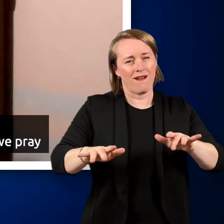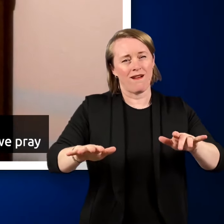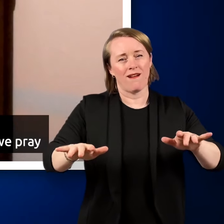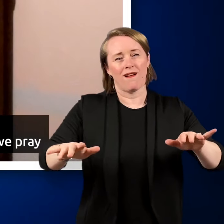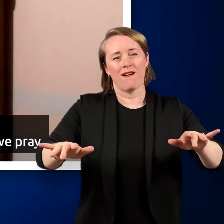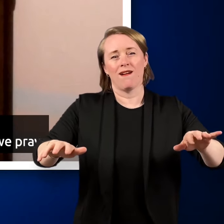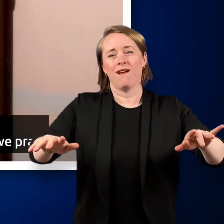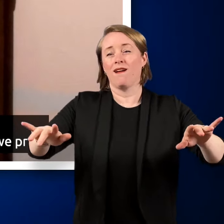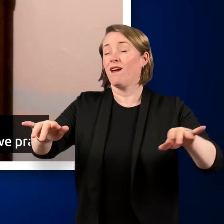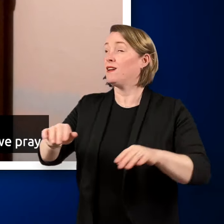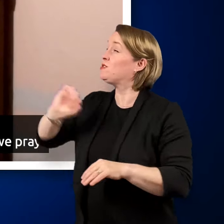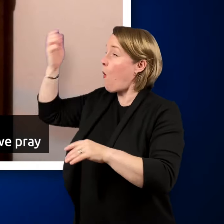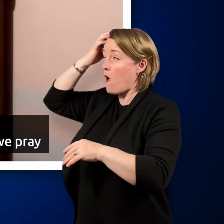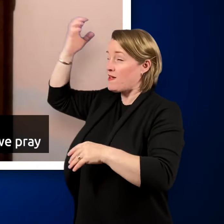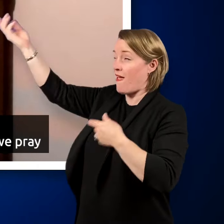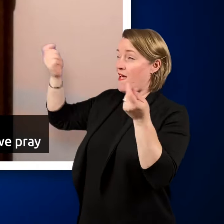atmosphere. Build your